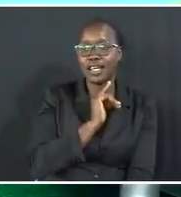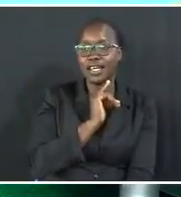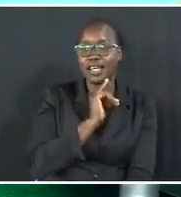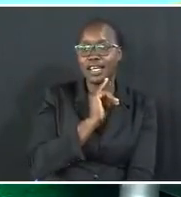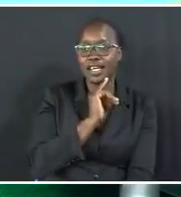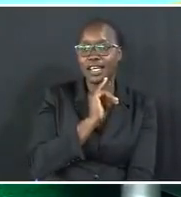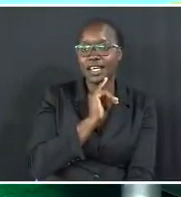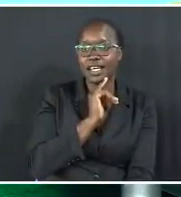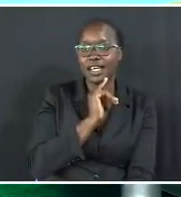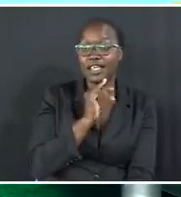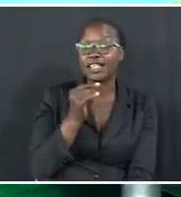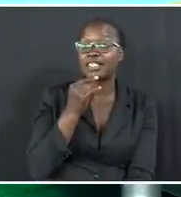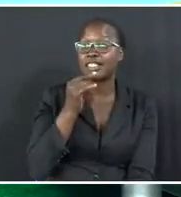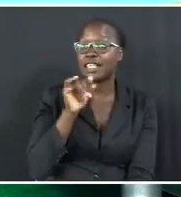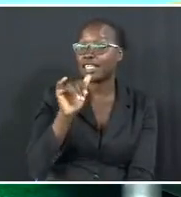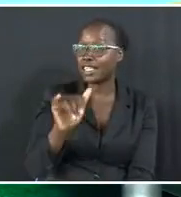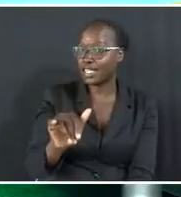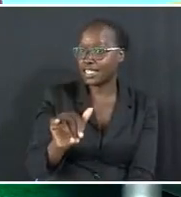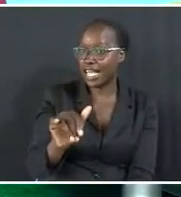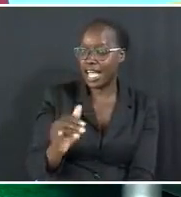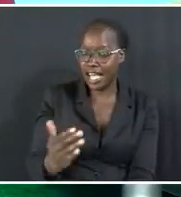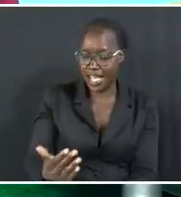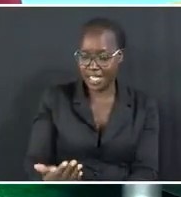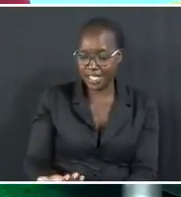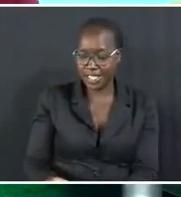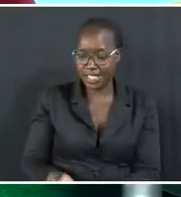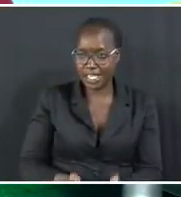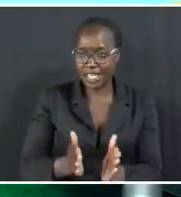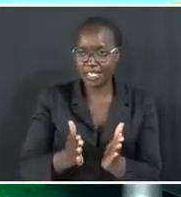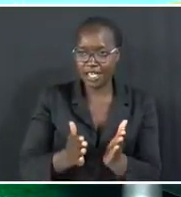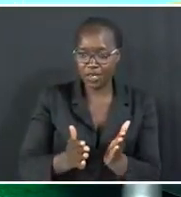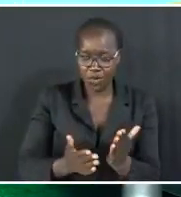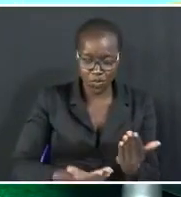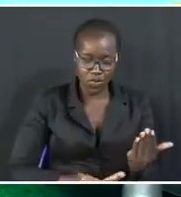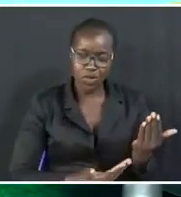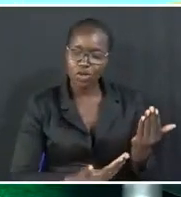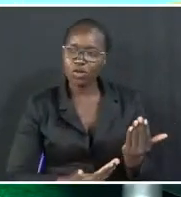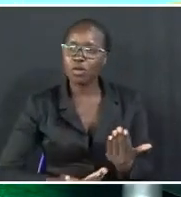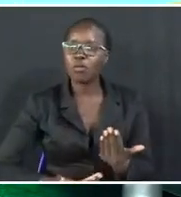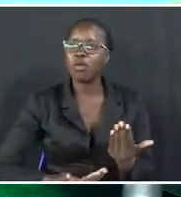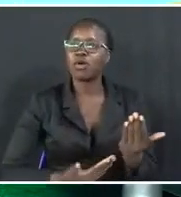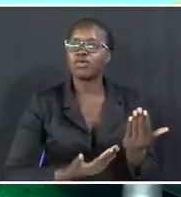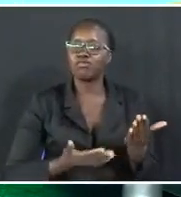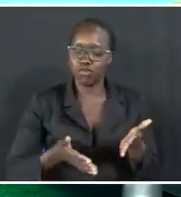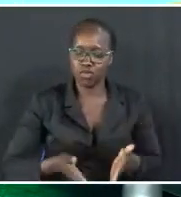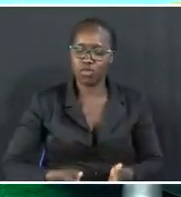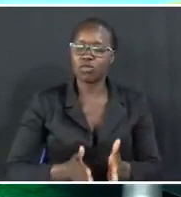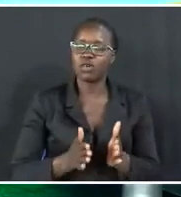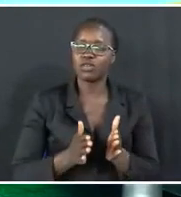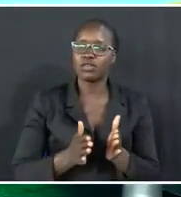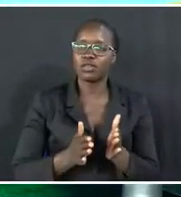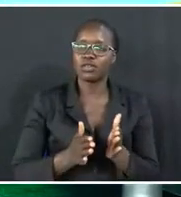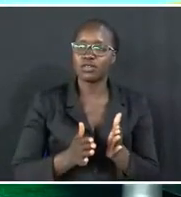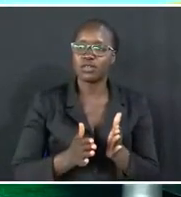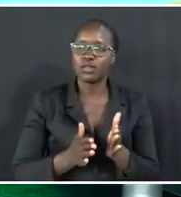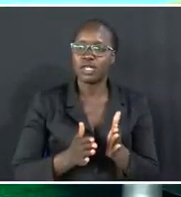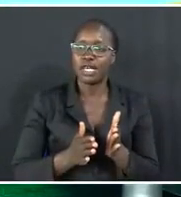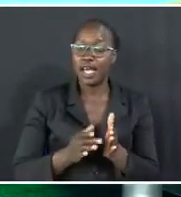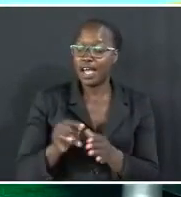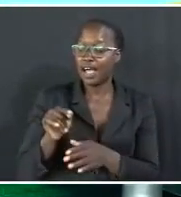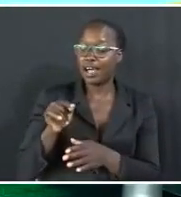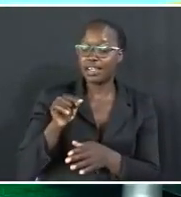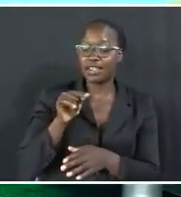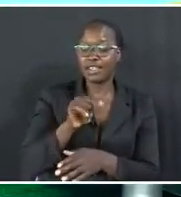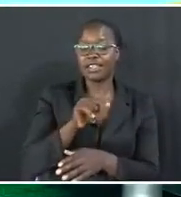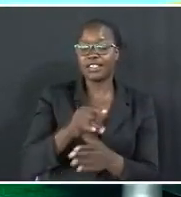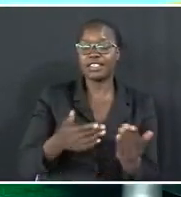said that a child will be born. That who will be born? A child will be born. And that